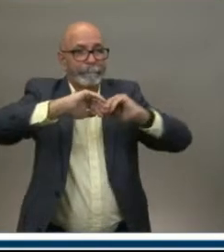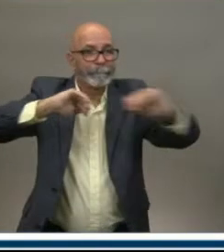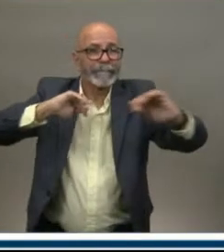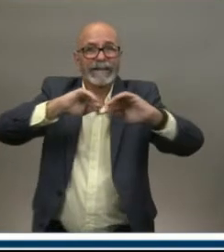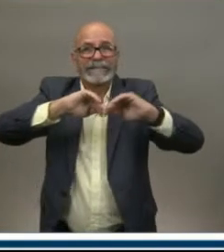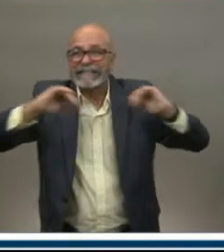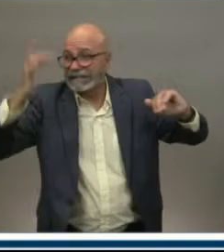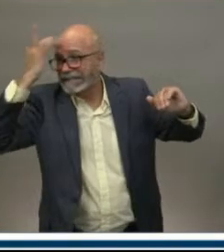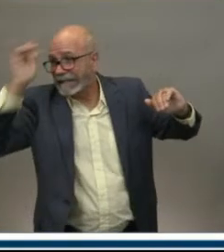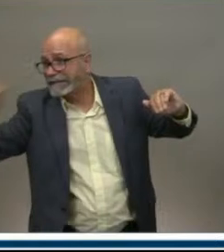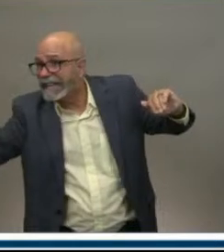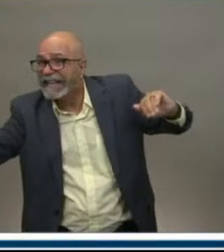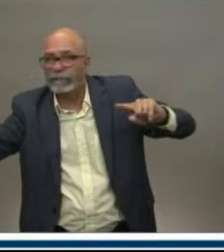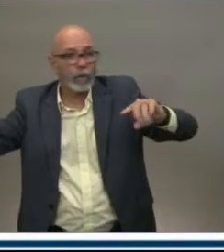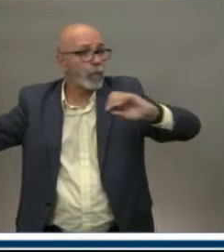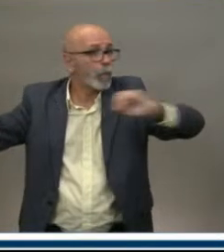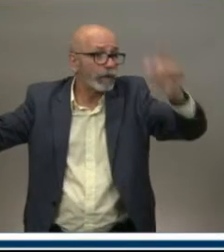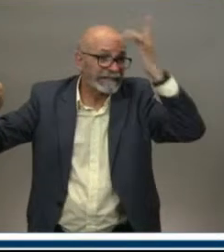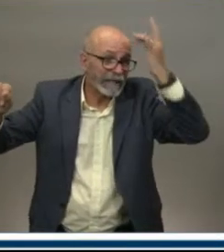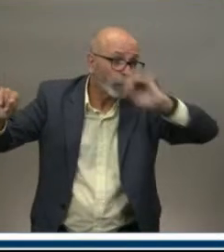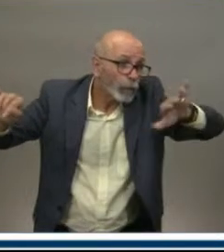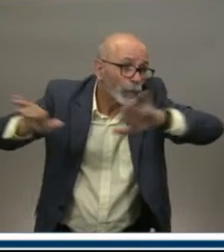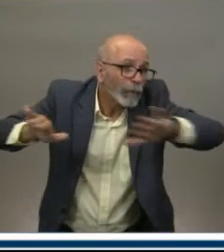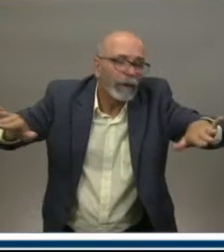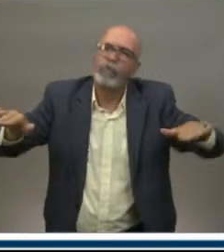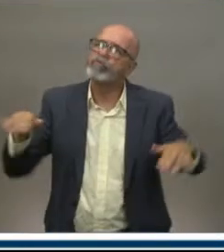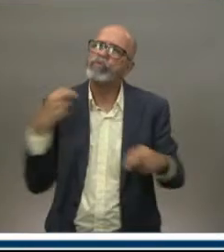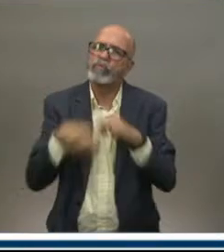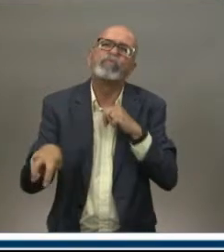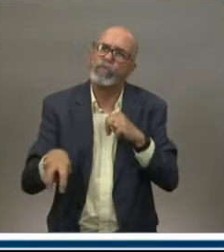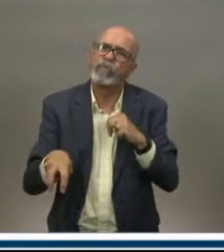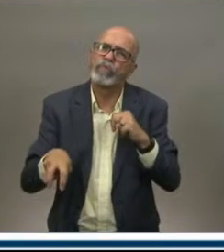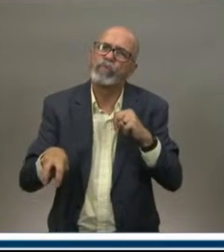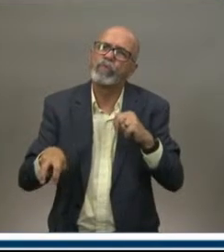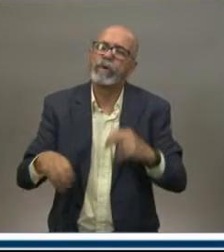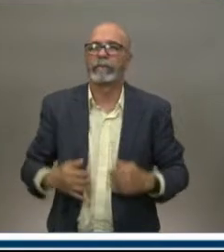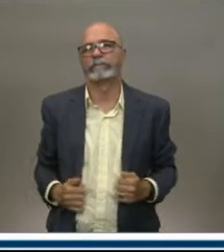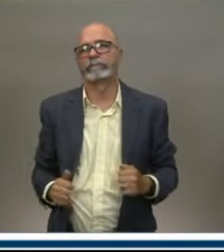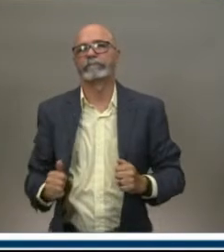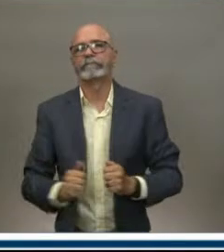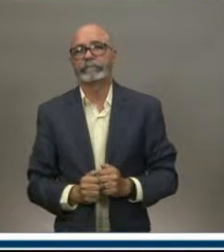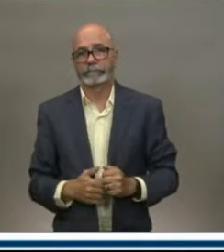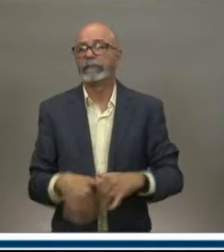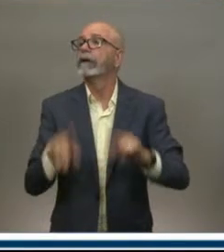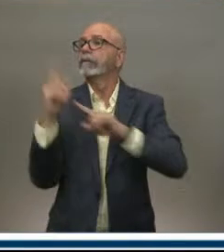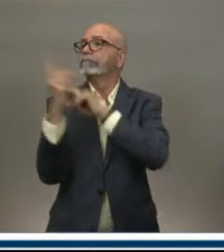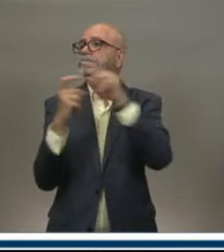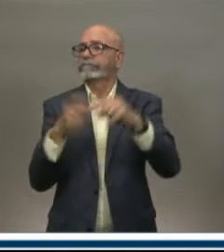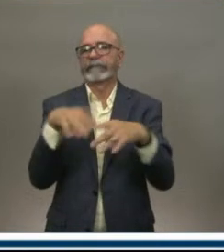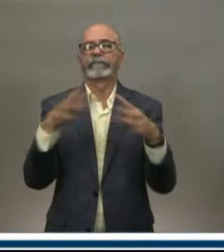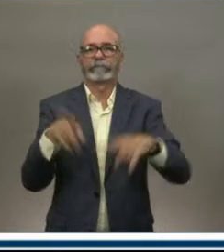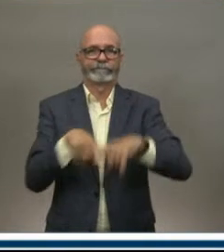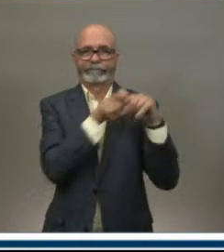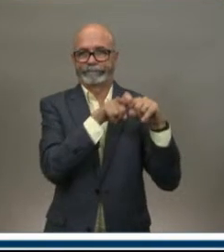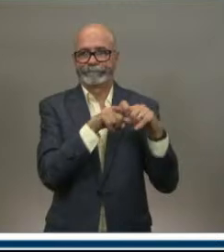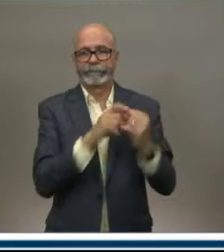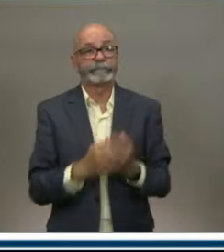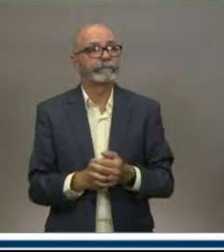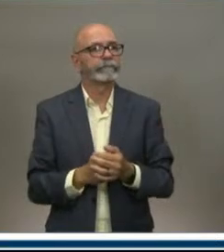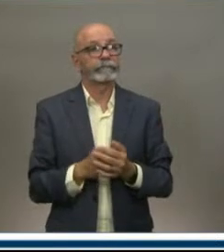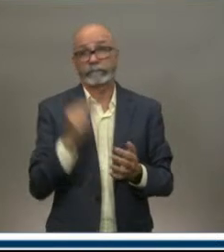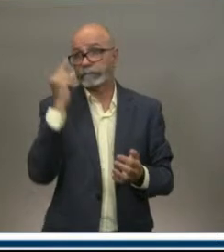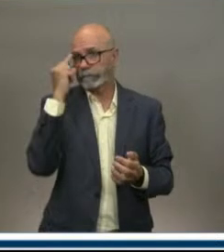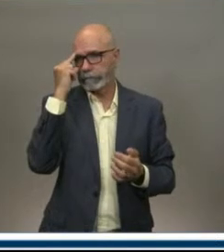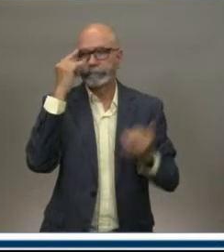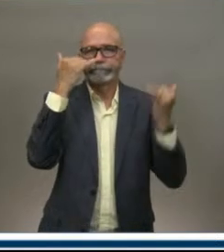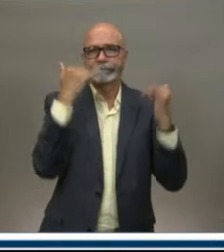the instance of an outbreak. That's all the time we have for questions today. Go ahead, Minister. Thank you, Tina.